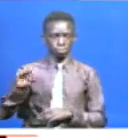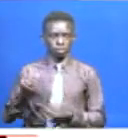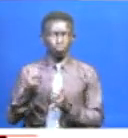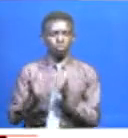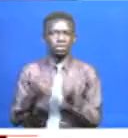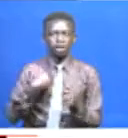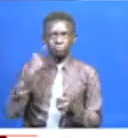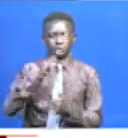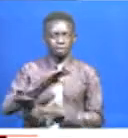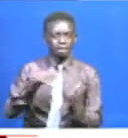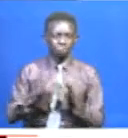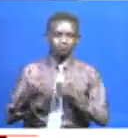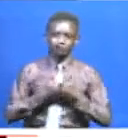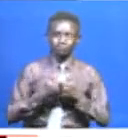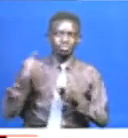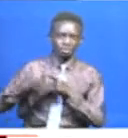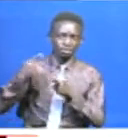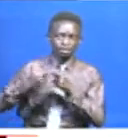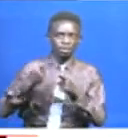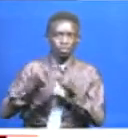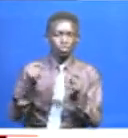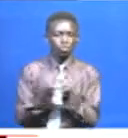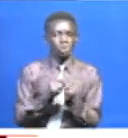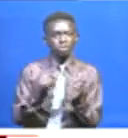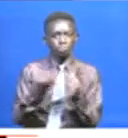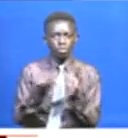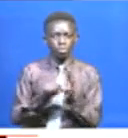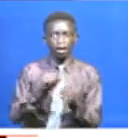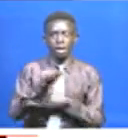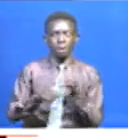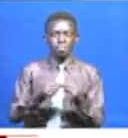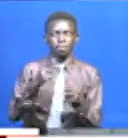for years with cases of double allocations.